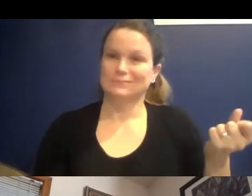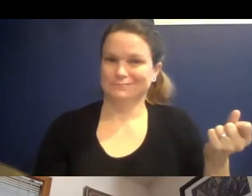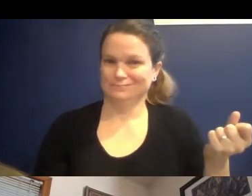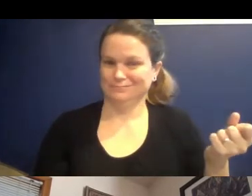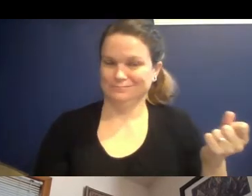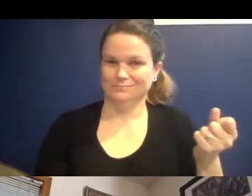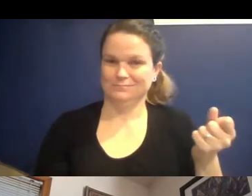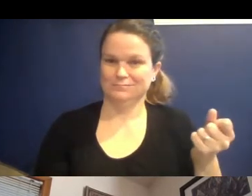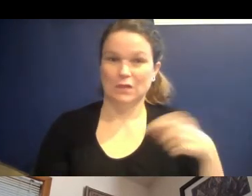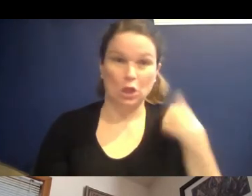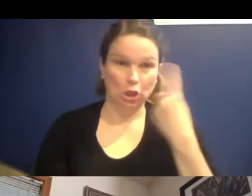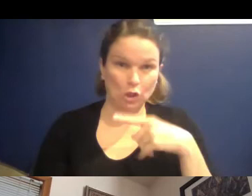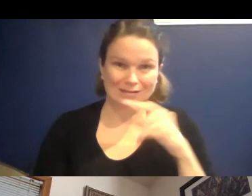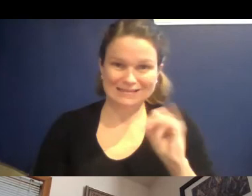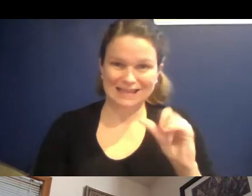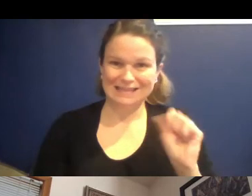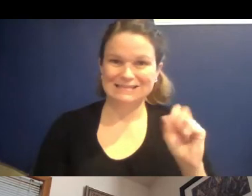like snapdragon.